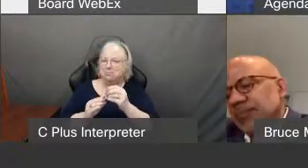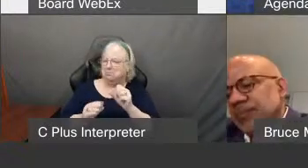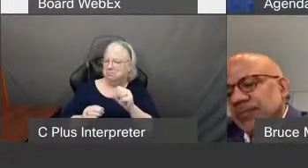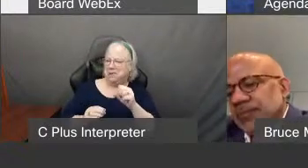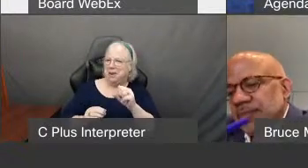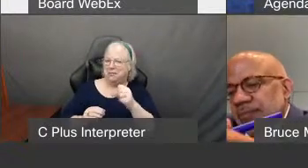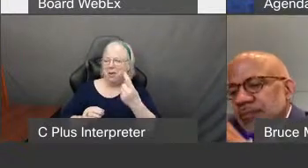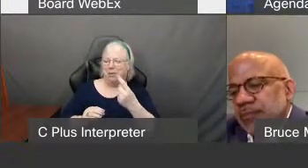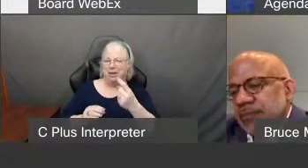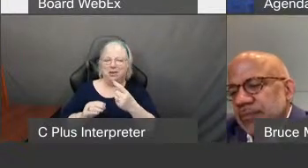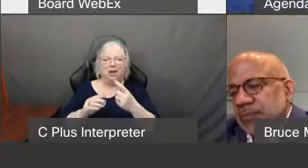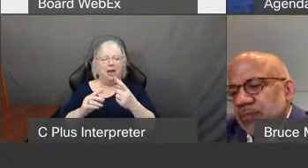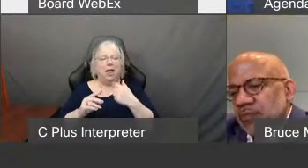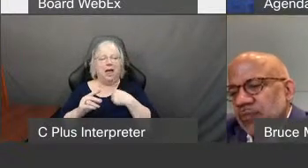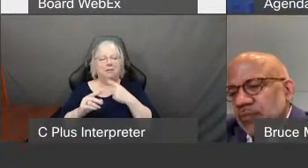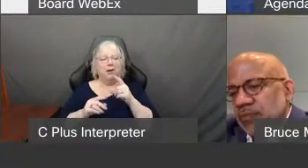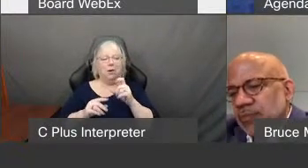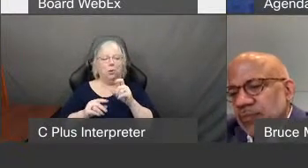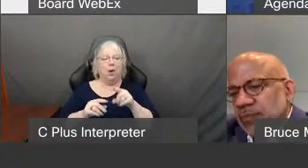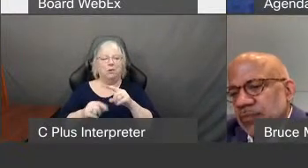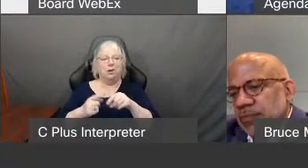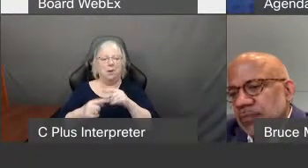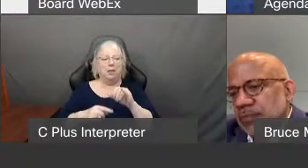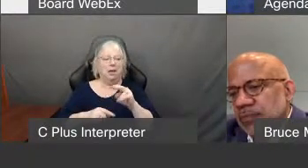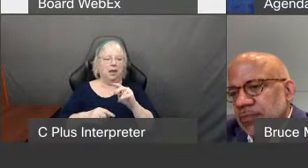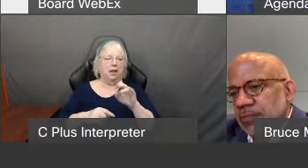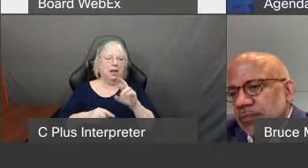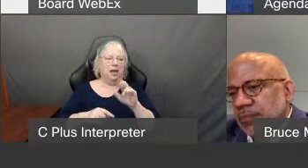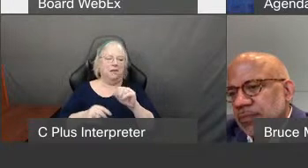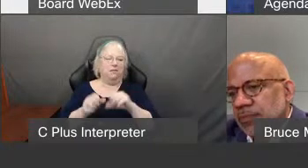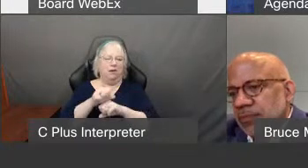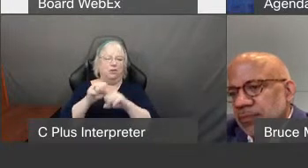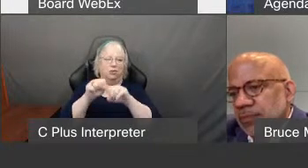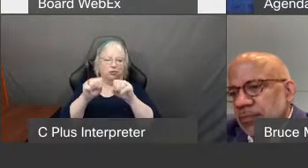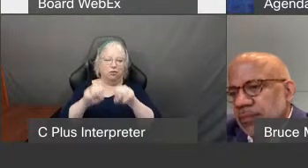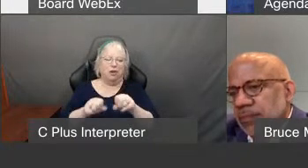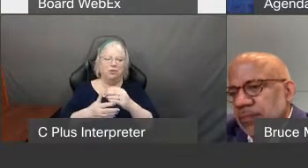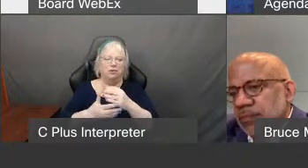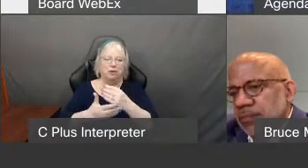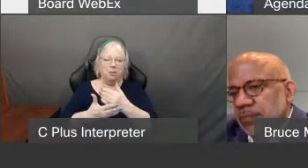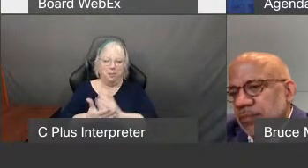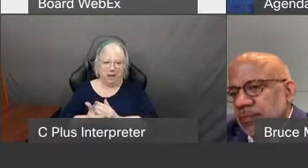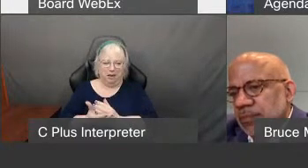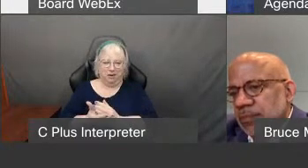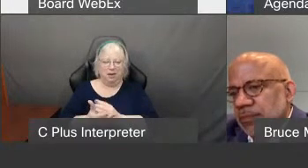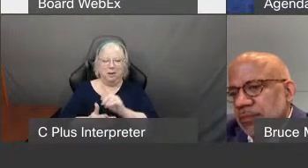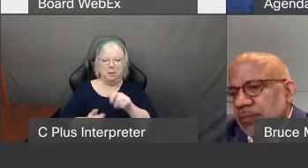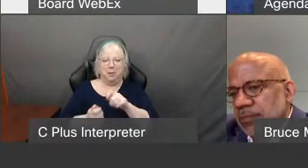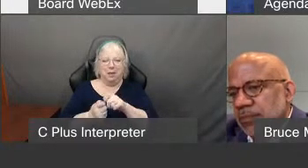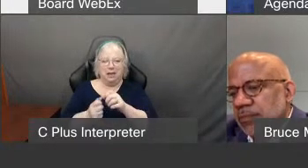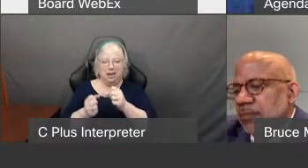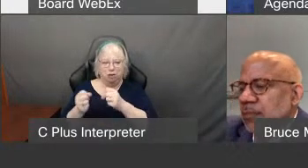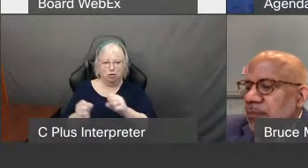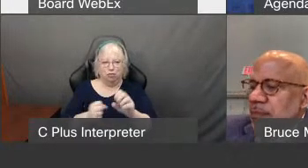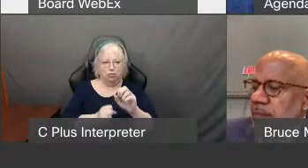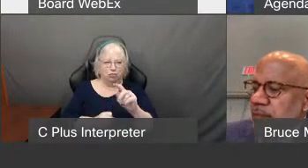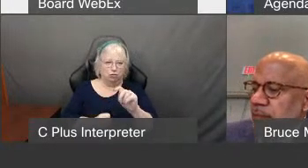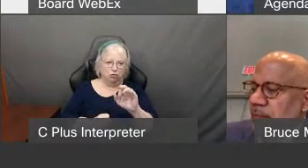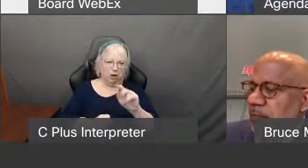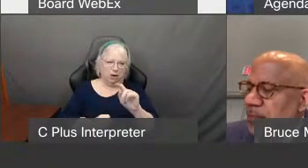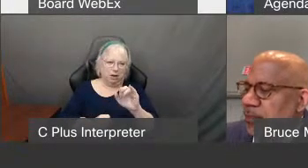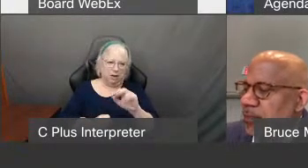have a question about the infrastructure piece, particularly the strategic infrastructure